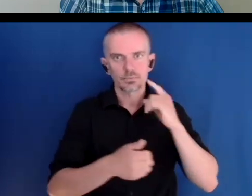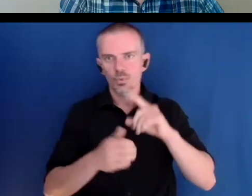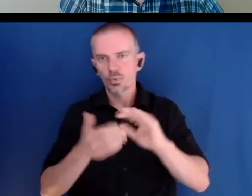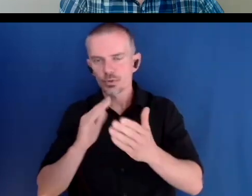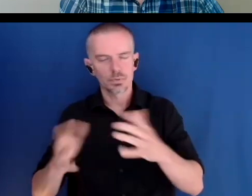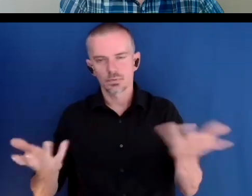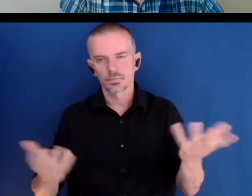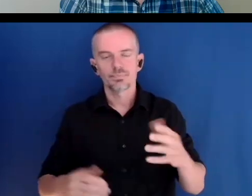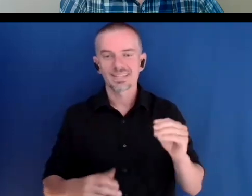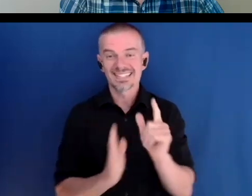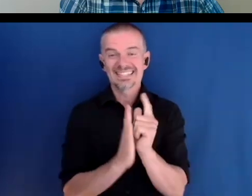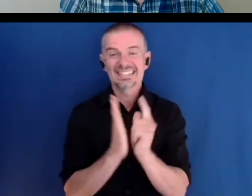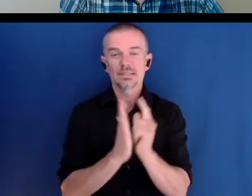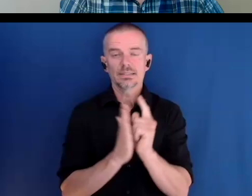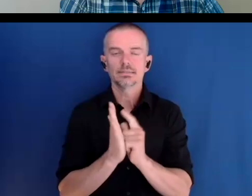to, absolutely critical.